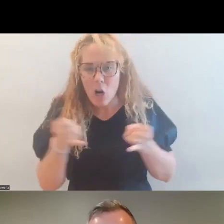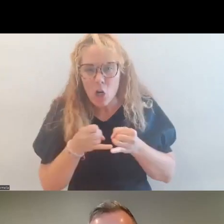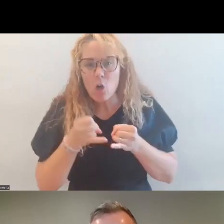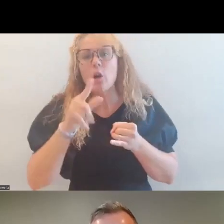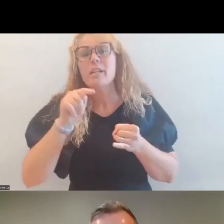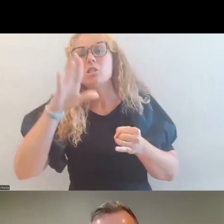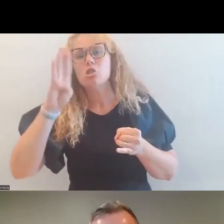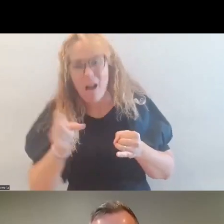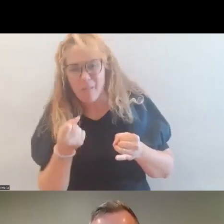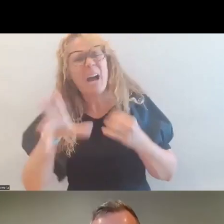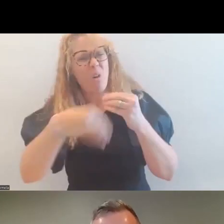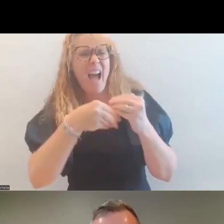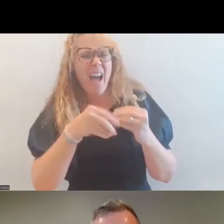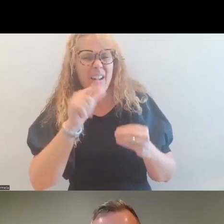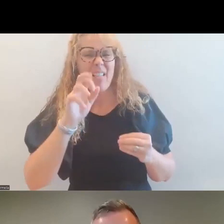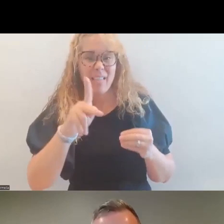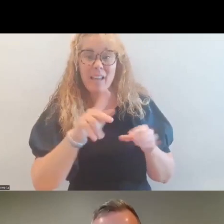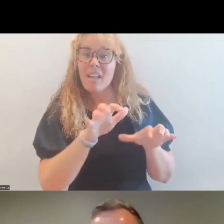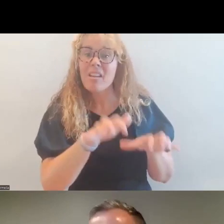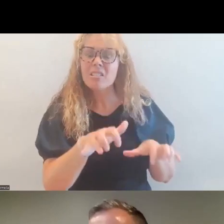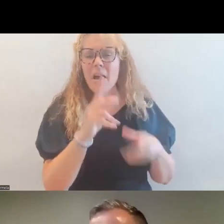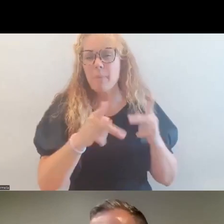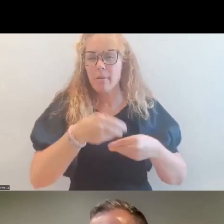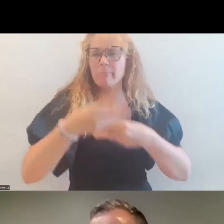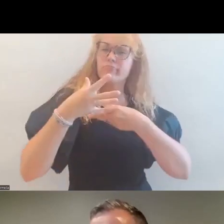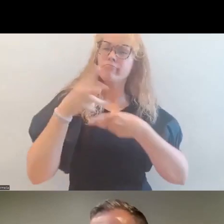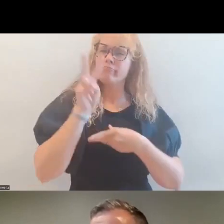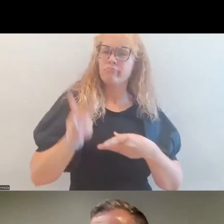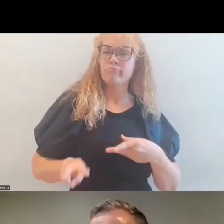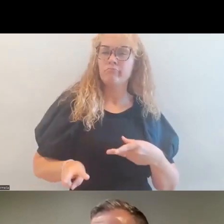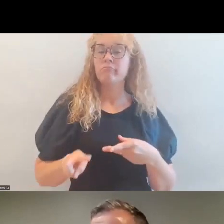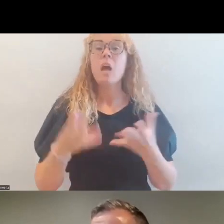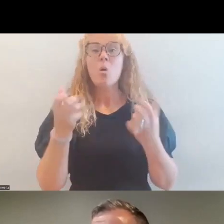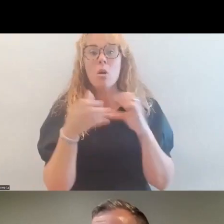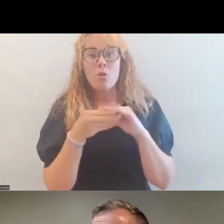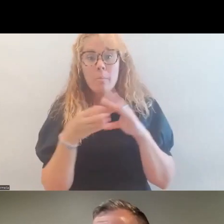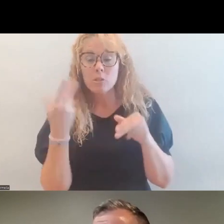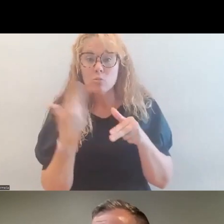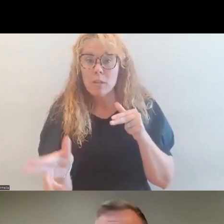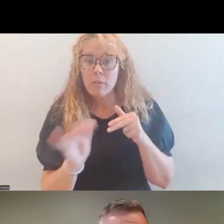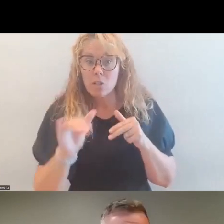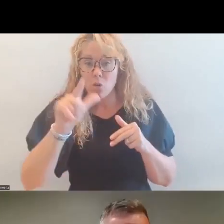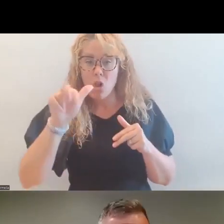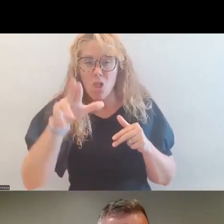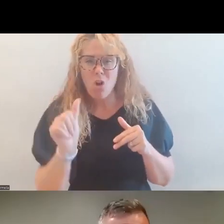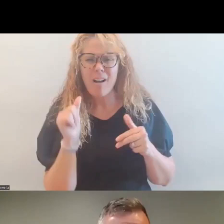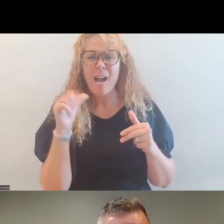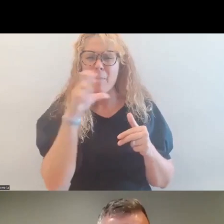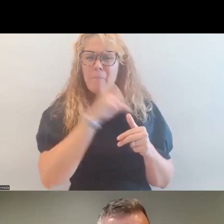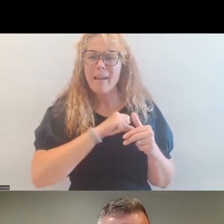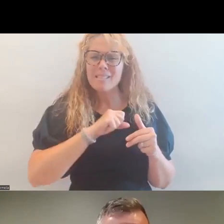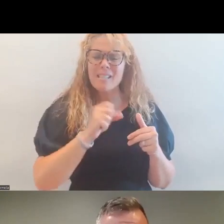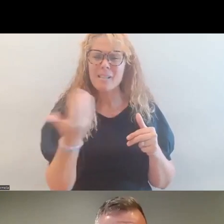there in the chat for people to take a look at that. And then the other thing that I wanted to mention, Laura, just briefly, which I'm guessing has come up in